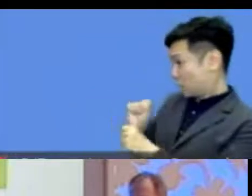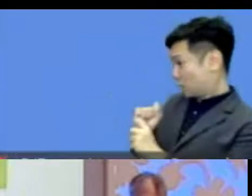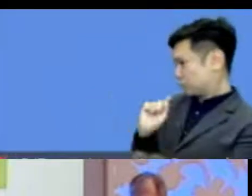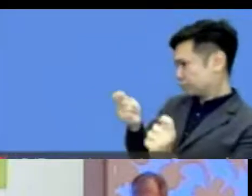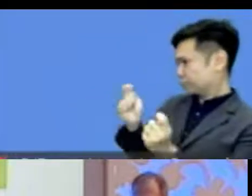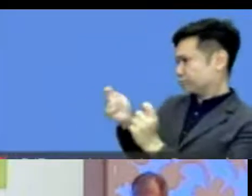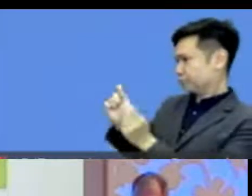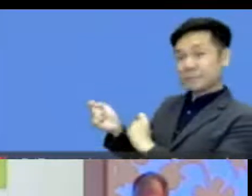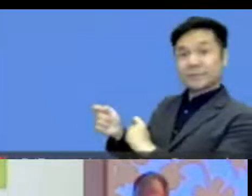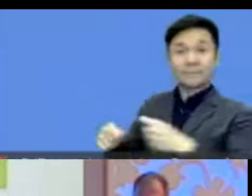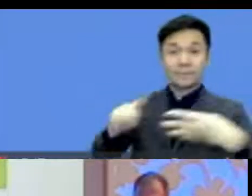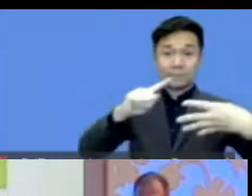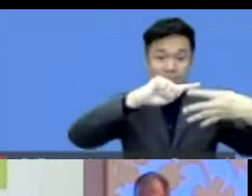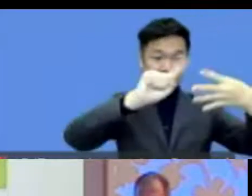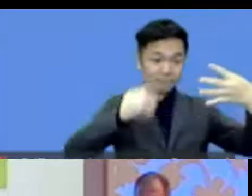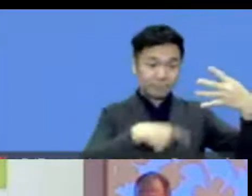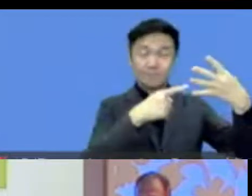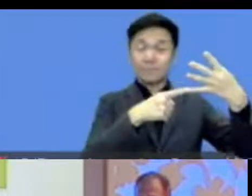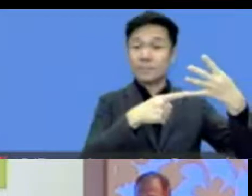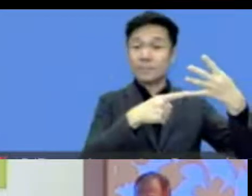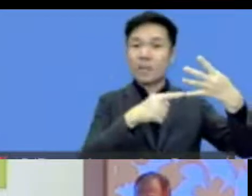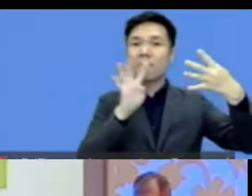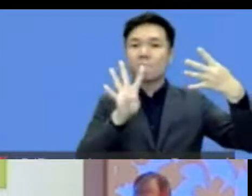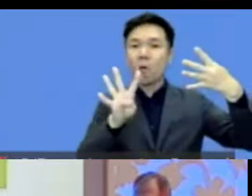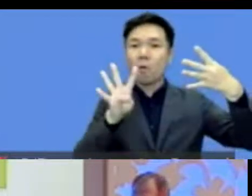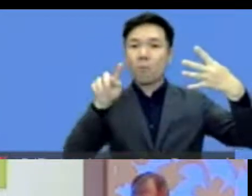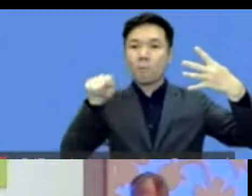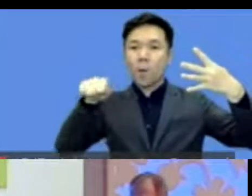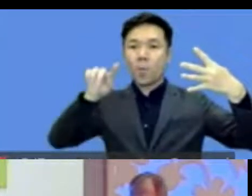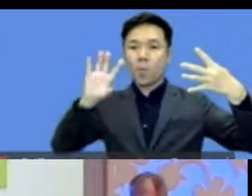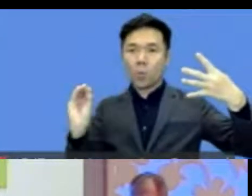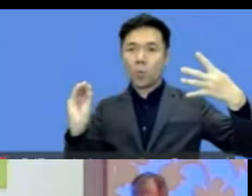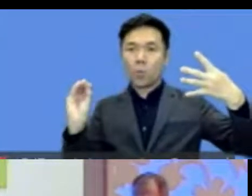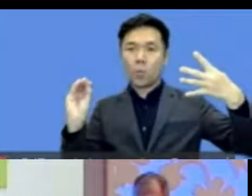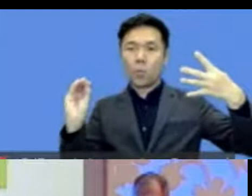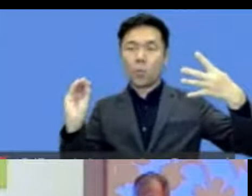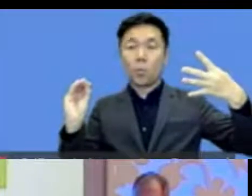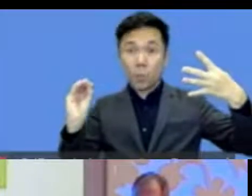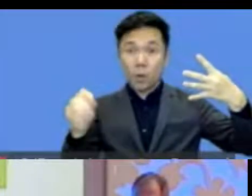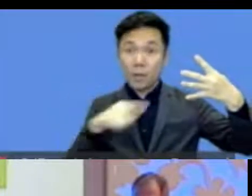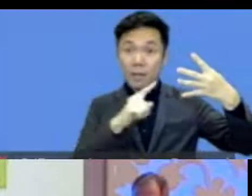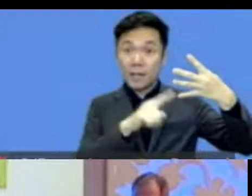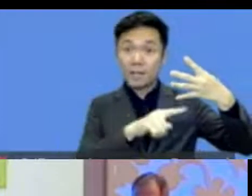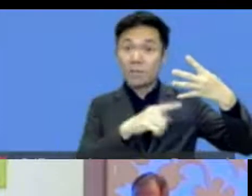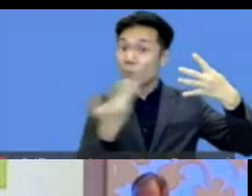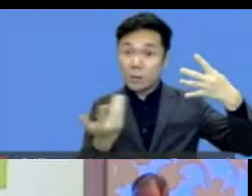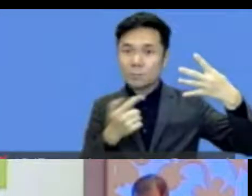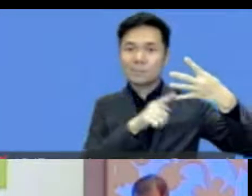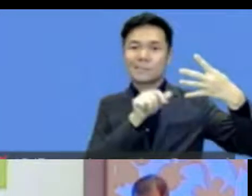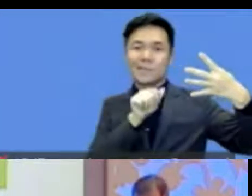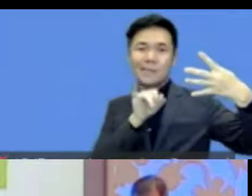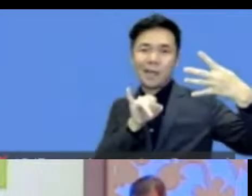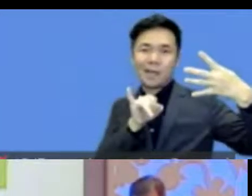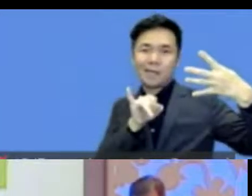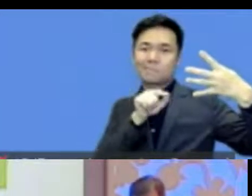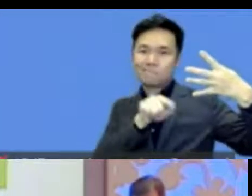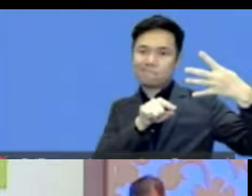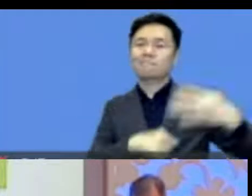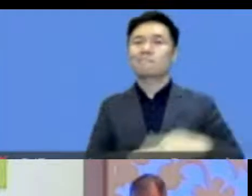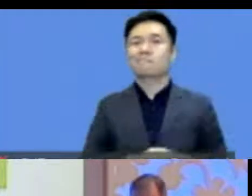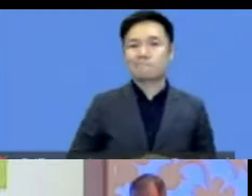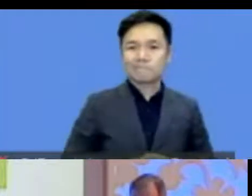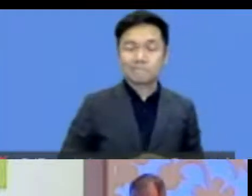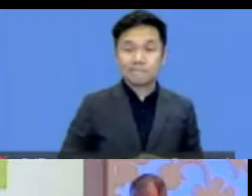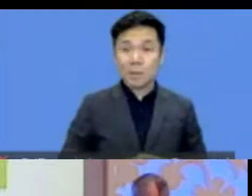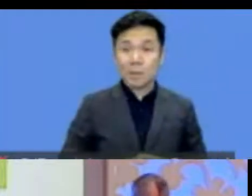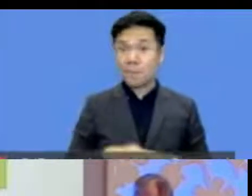it's the fourth industrial revolution, and it is largely driven by AI and automation. But that's just the tip of